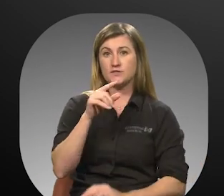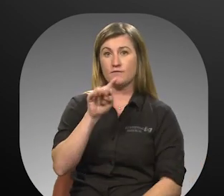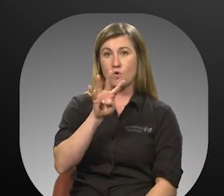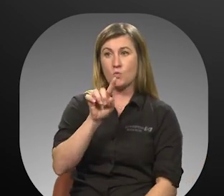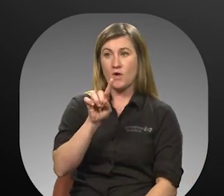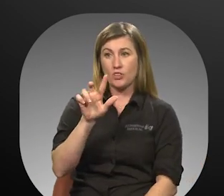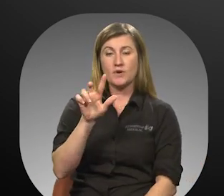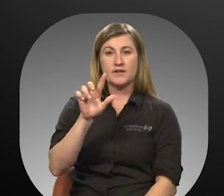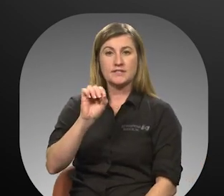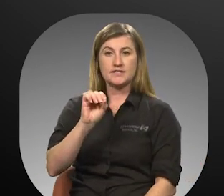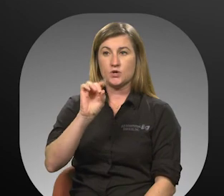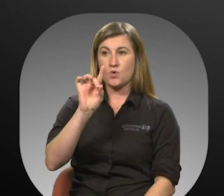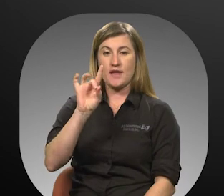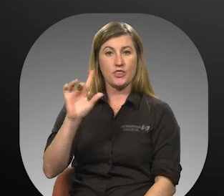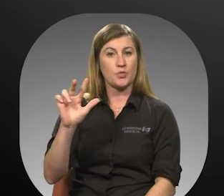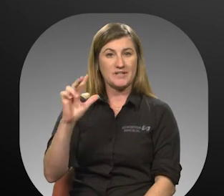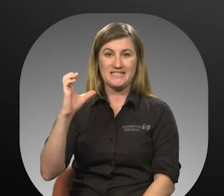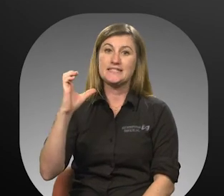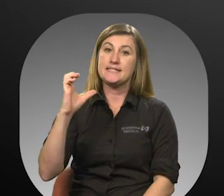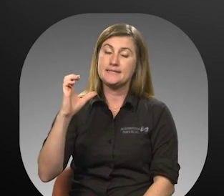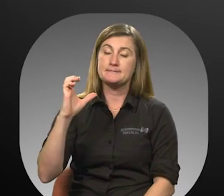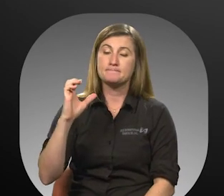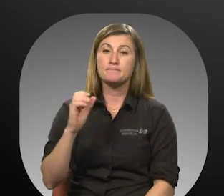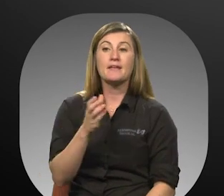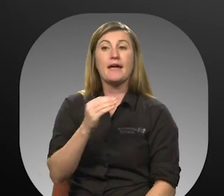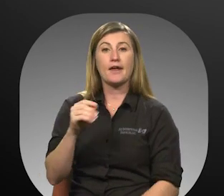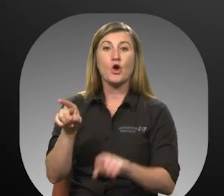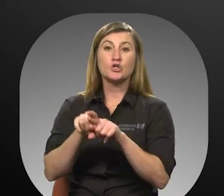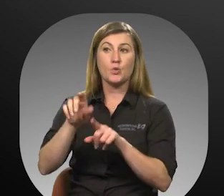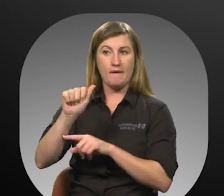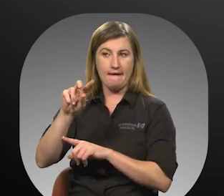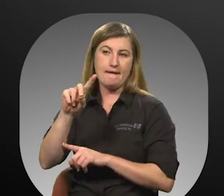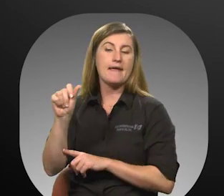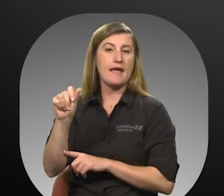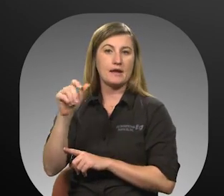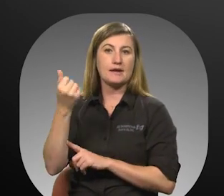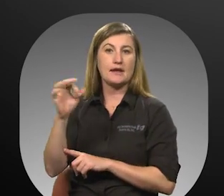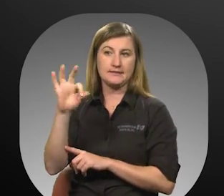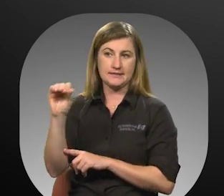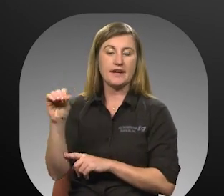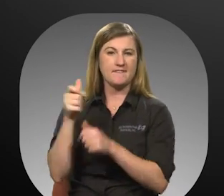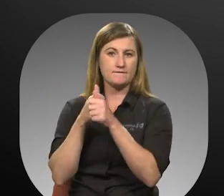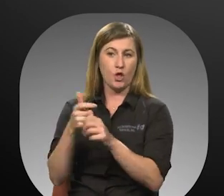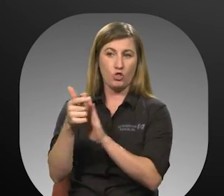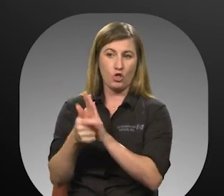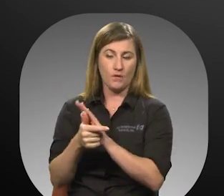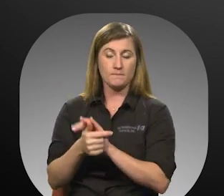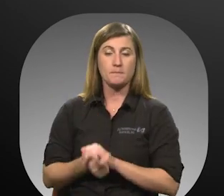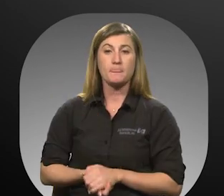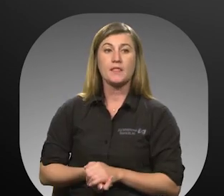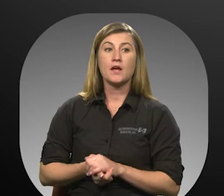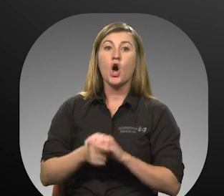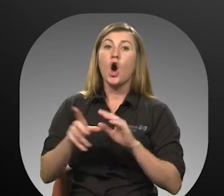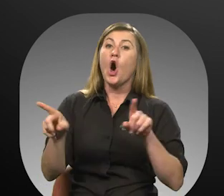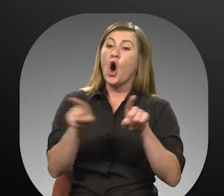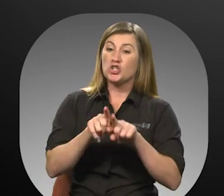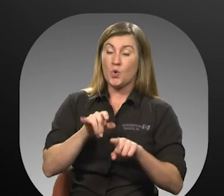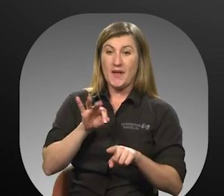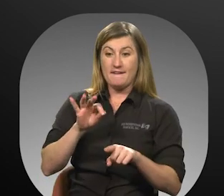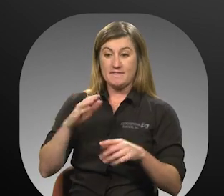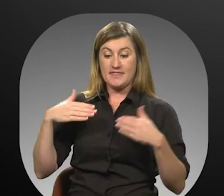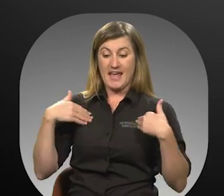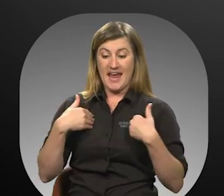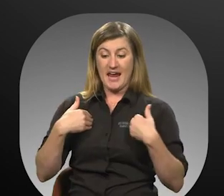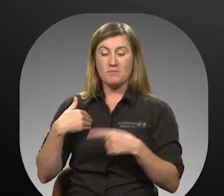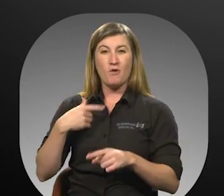.083 and the ADA of 1990. 20. Additionally, a disruptive service animal, e